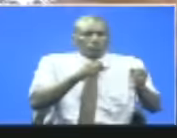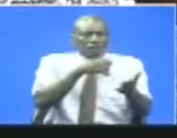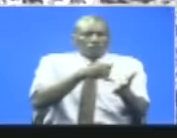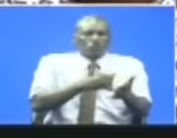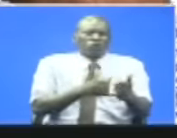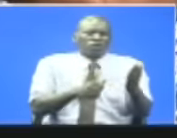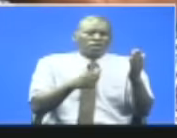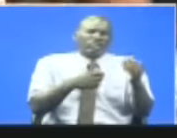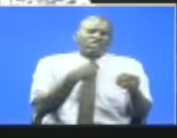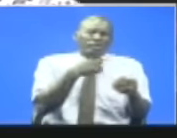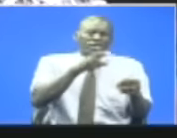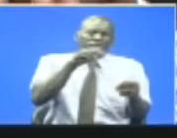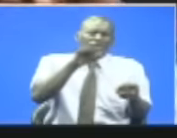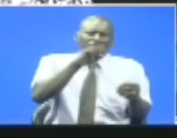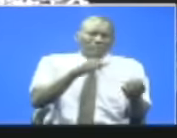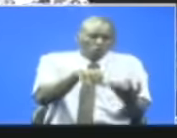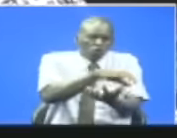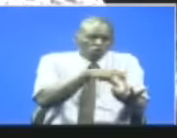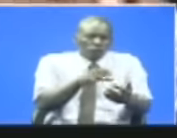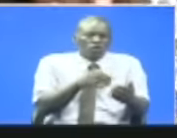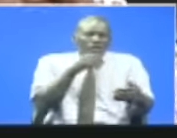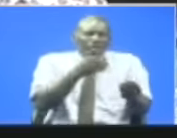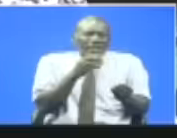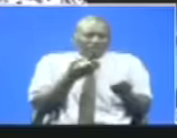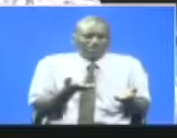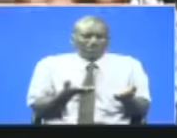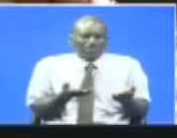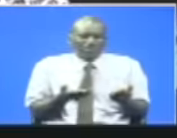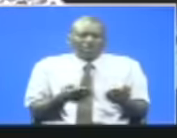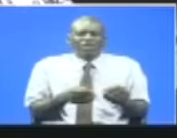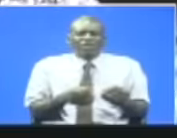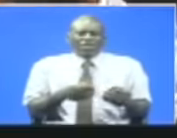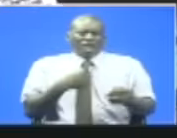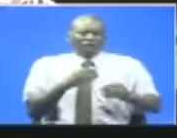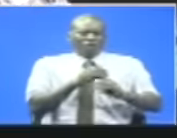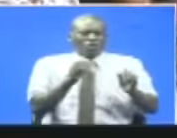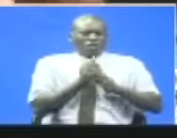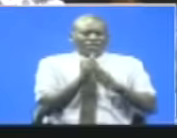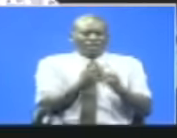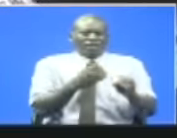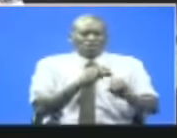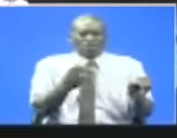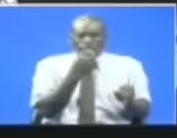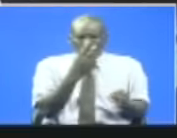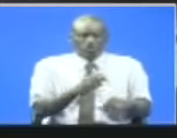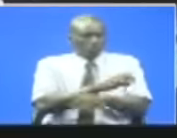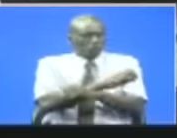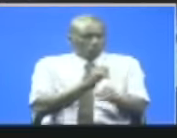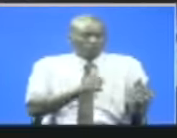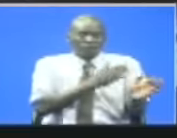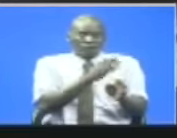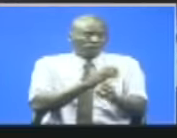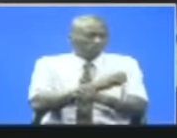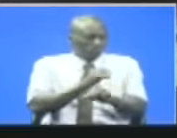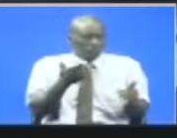NASA disorganized, whatever, rudderless, leaderless, visionless. He's perfectly in order.